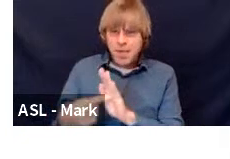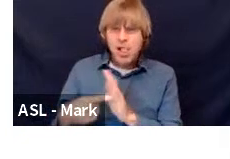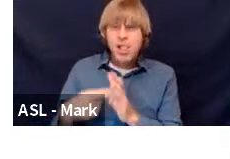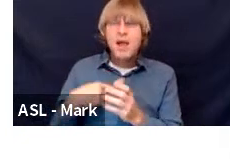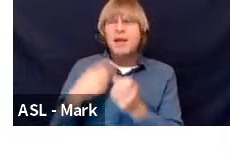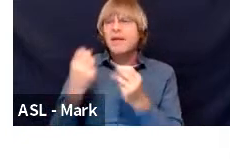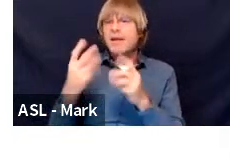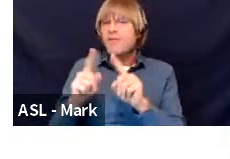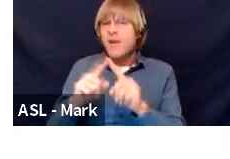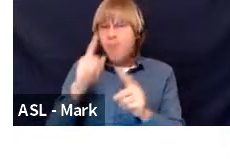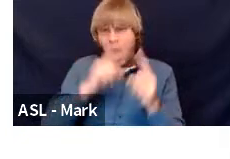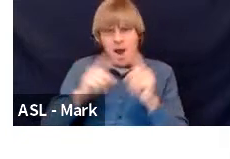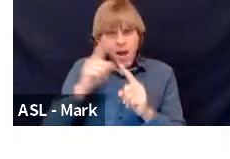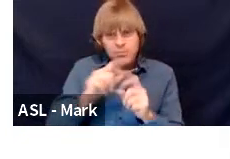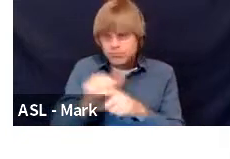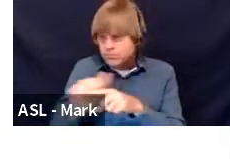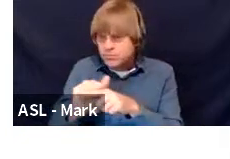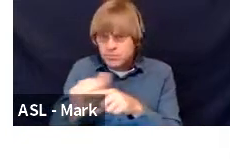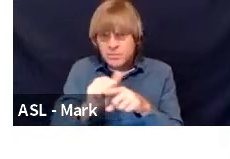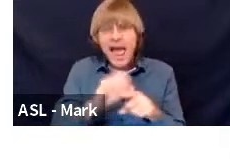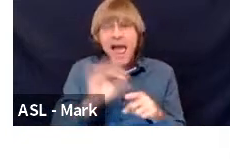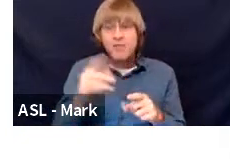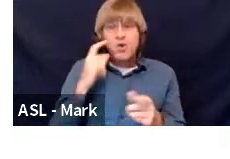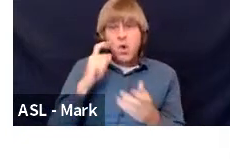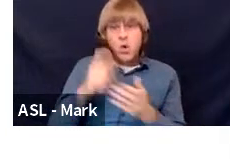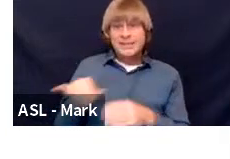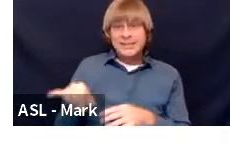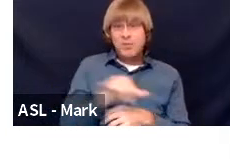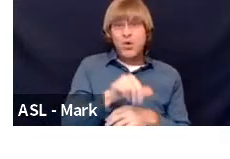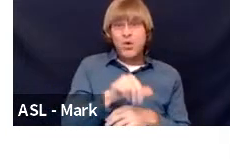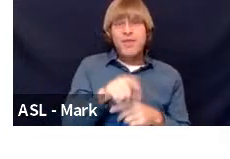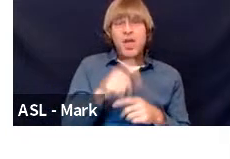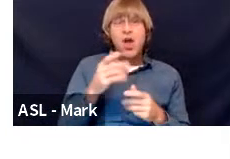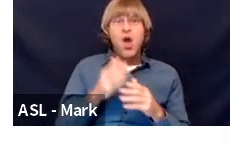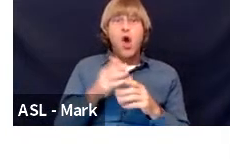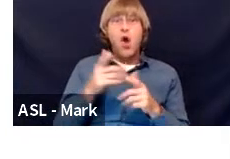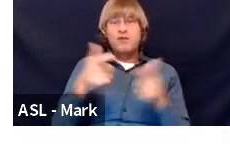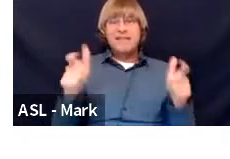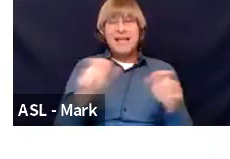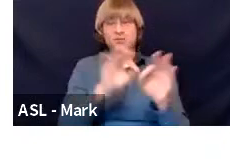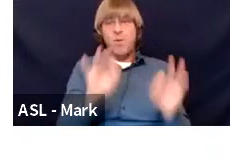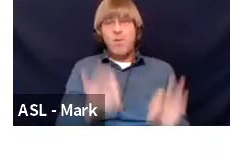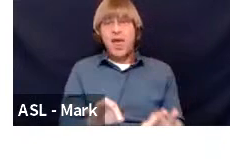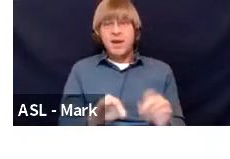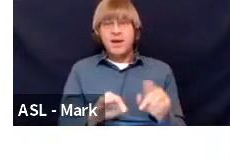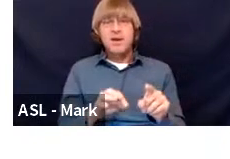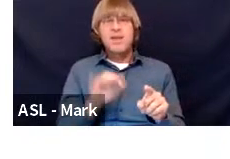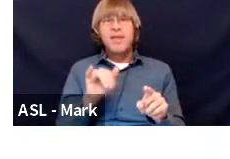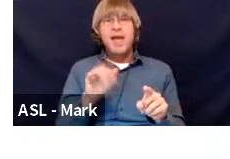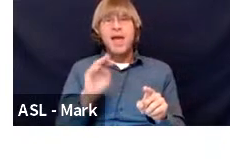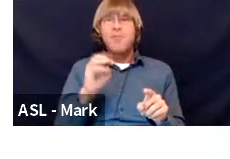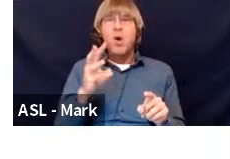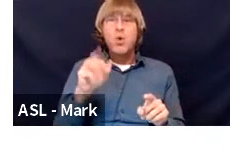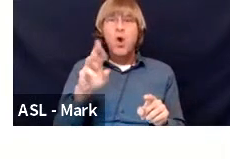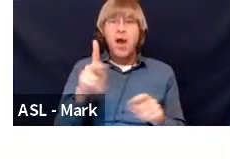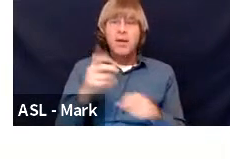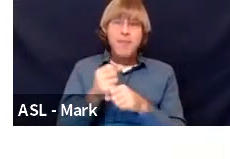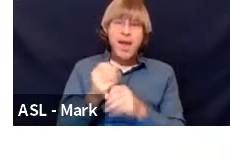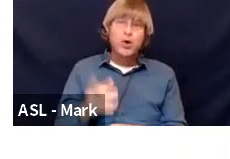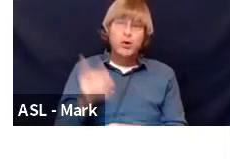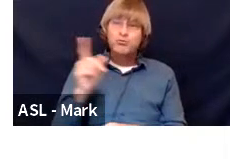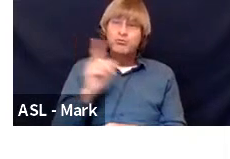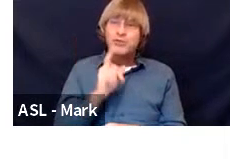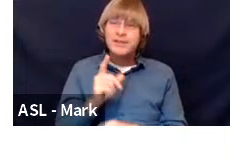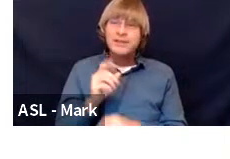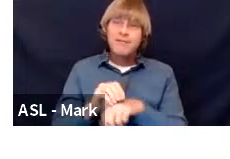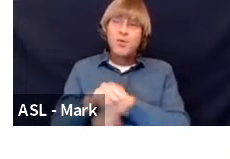numerous mock-ups. And if you notice something similar, again, an oversized format, that Mohawk maker really, really kind